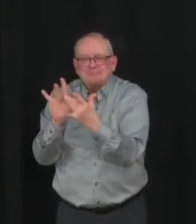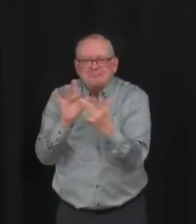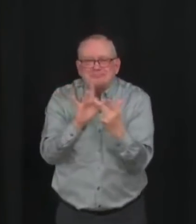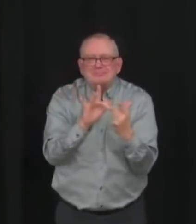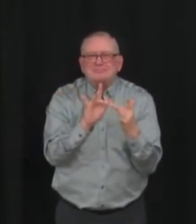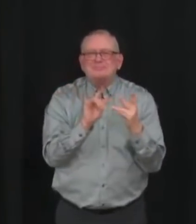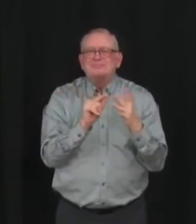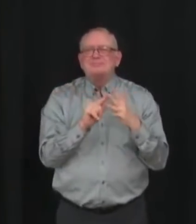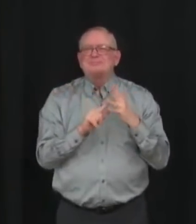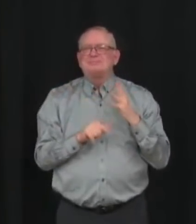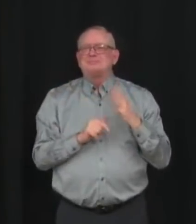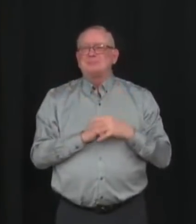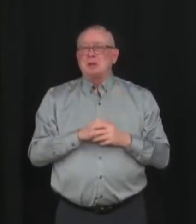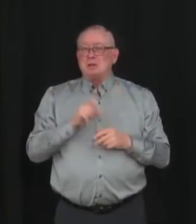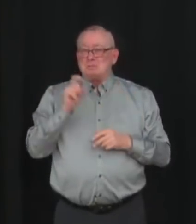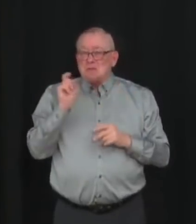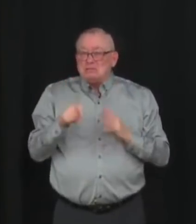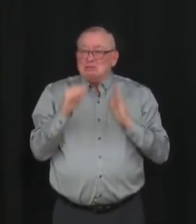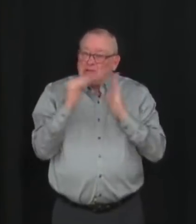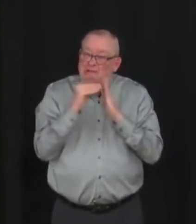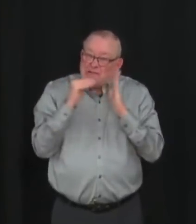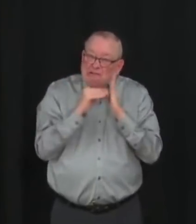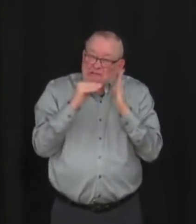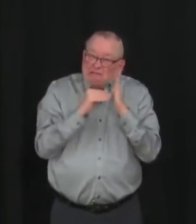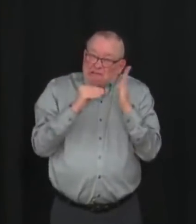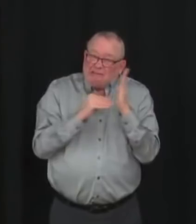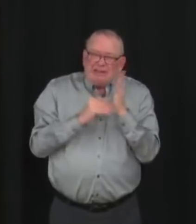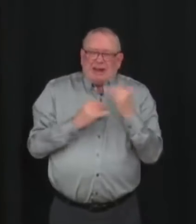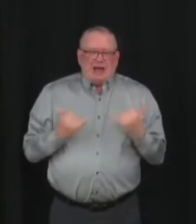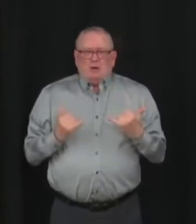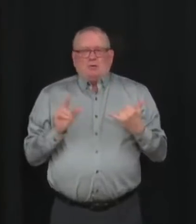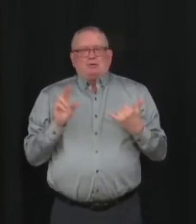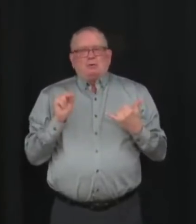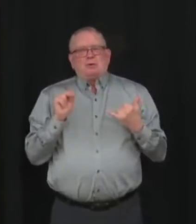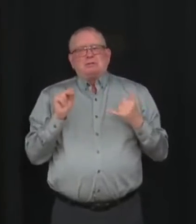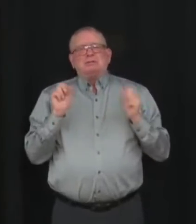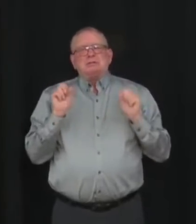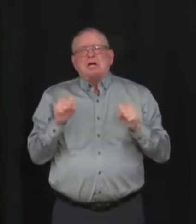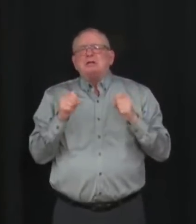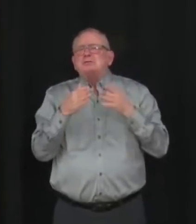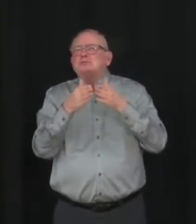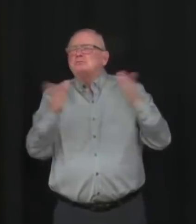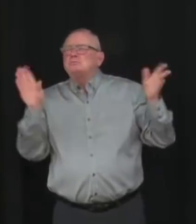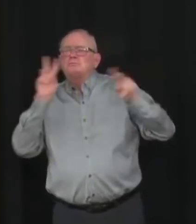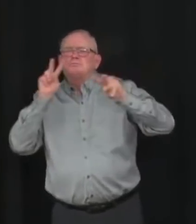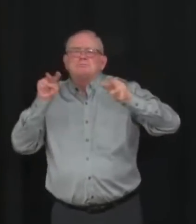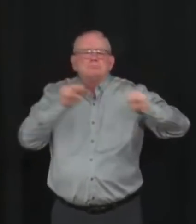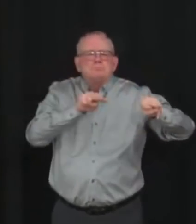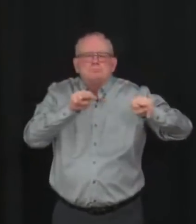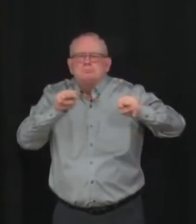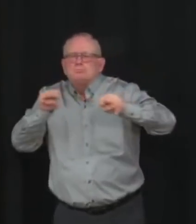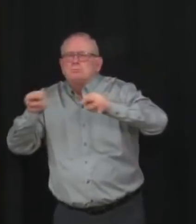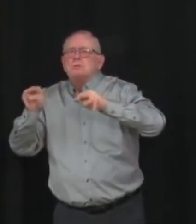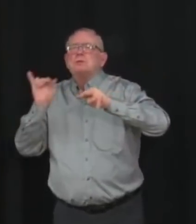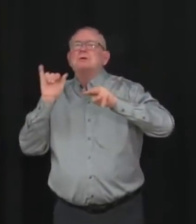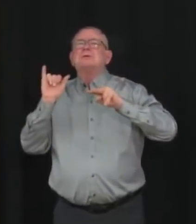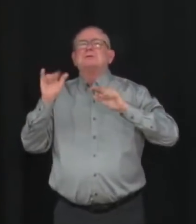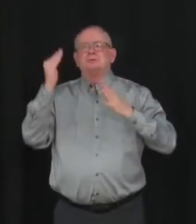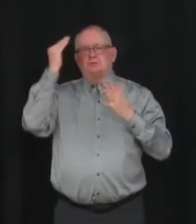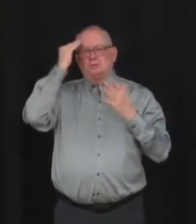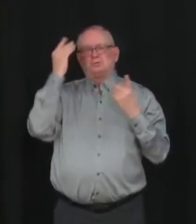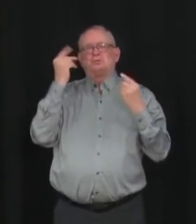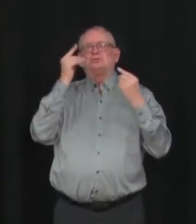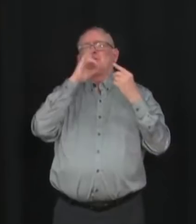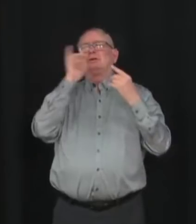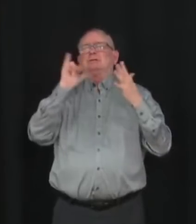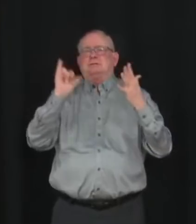document the majority of cases in order to have an effective surveillance system, and we are adjusting to the new testing approach. Finally, as